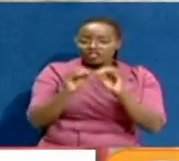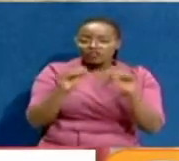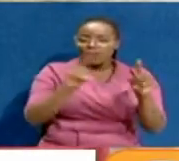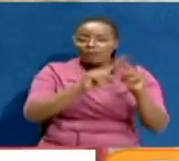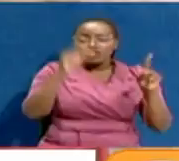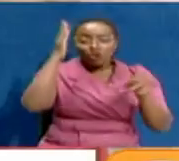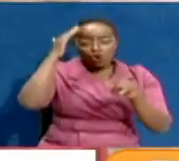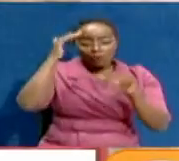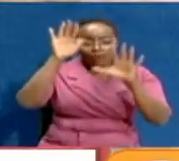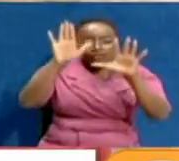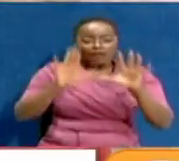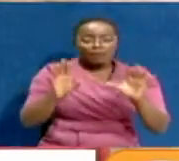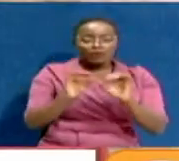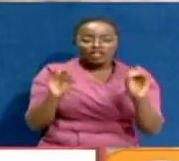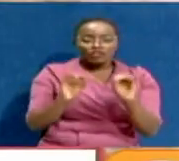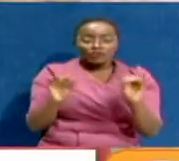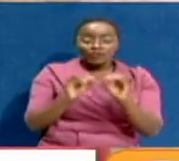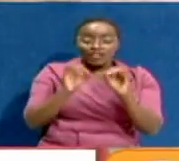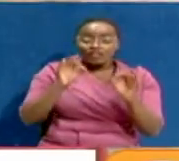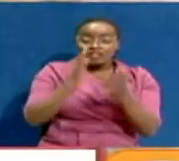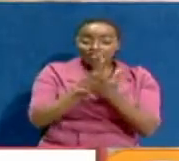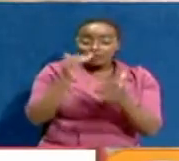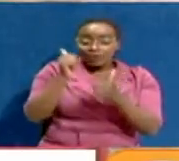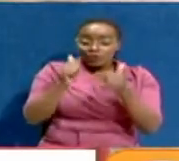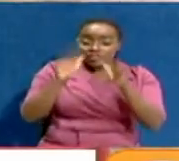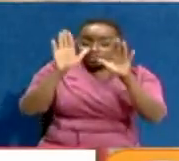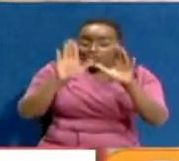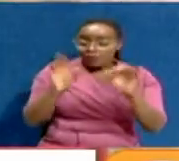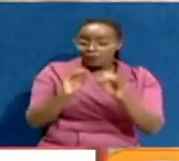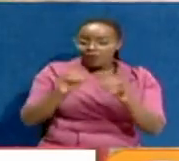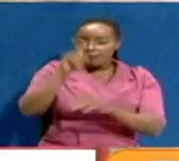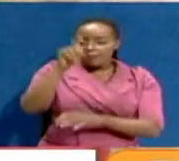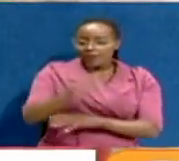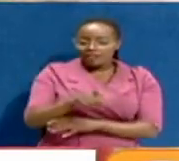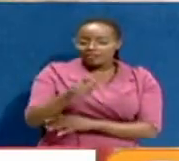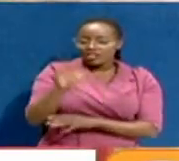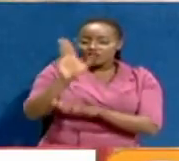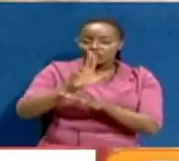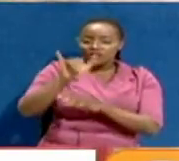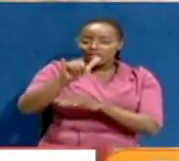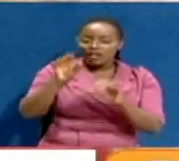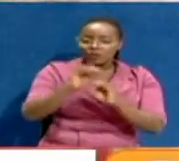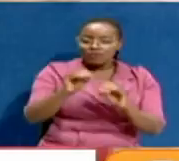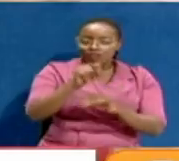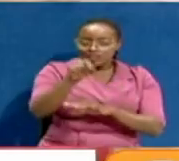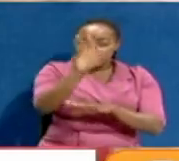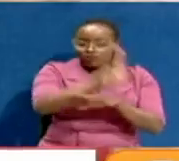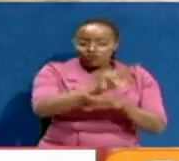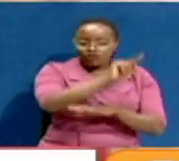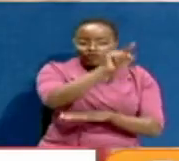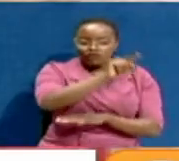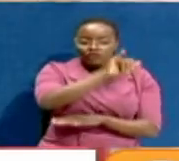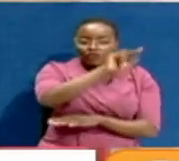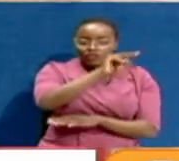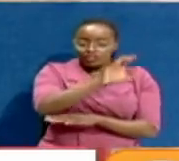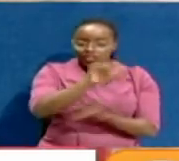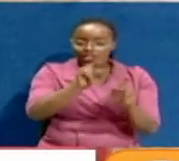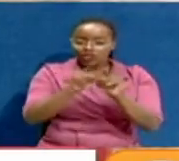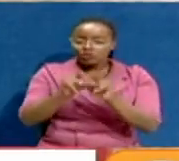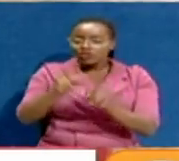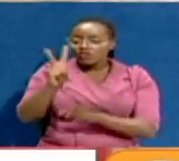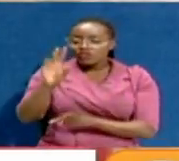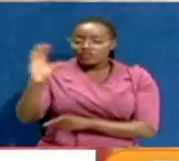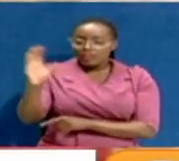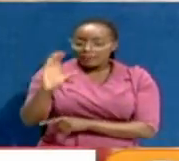they're not useful. So if something is not useful, you don't have to take it. So that applies to zinc, and it applies to